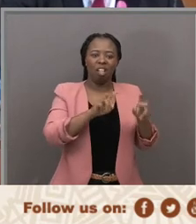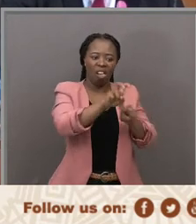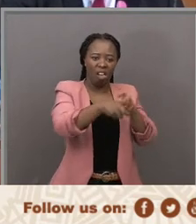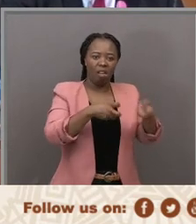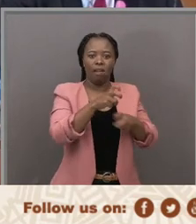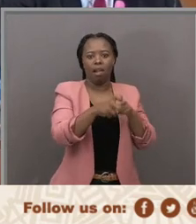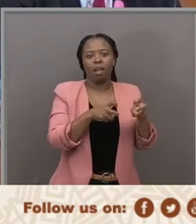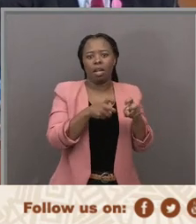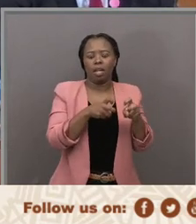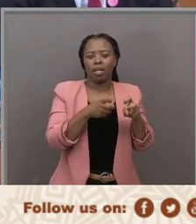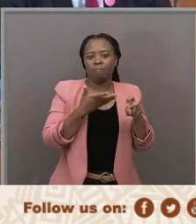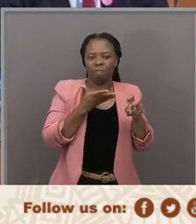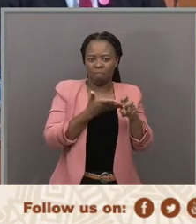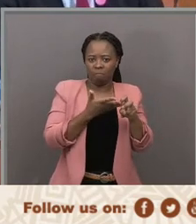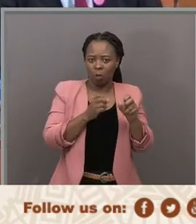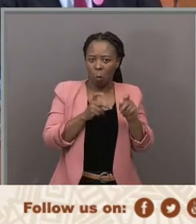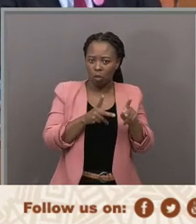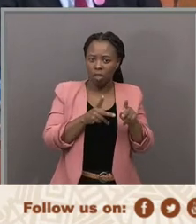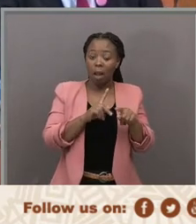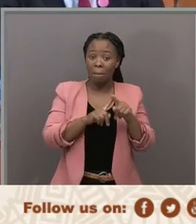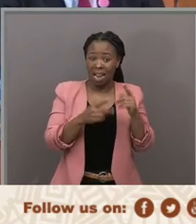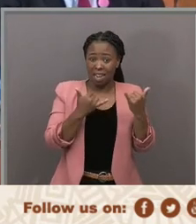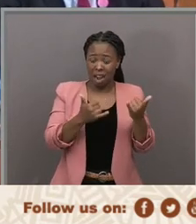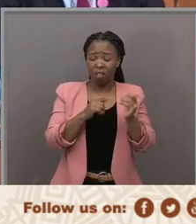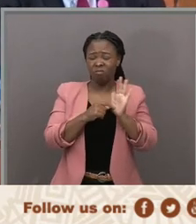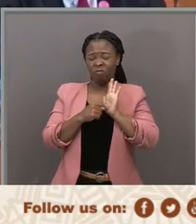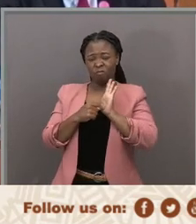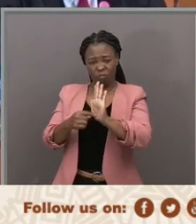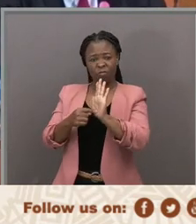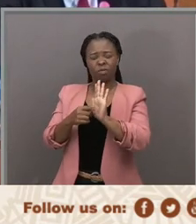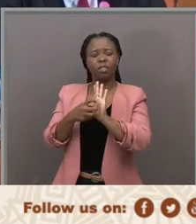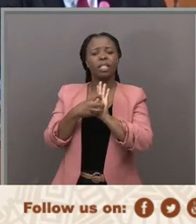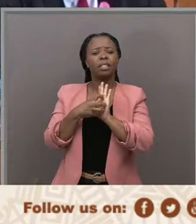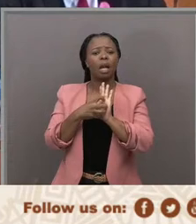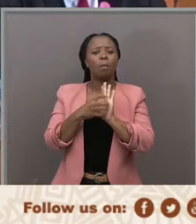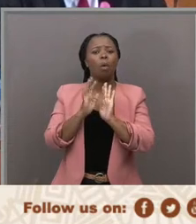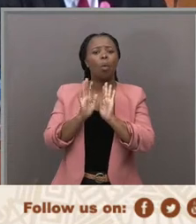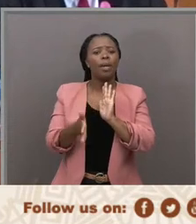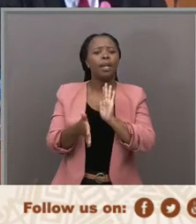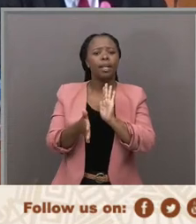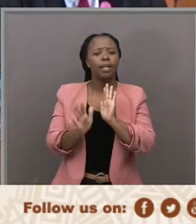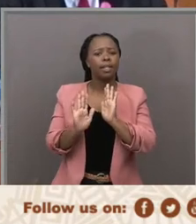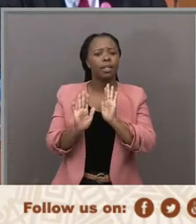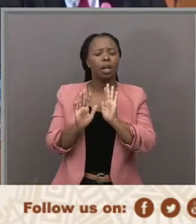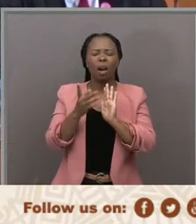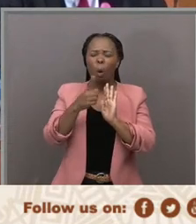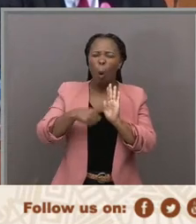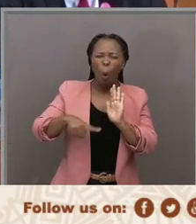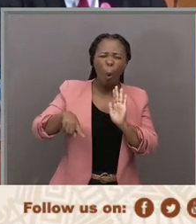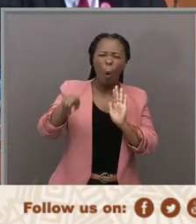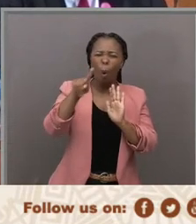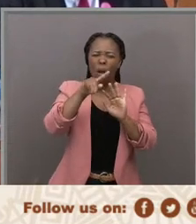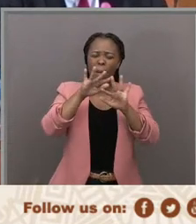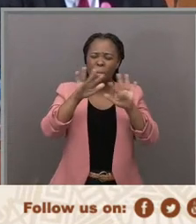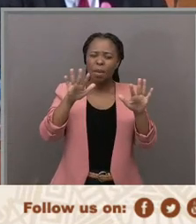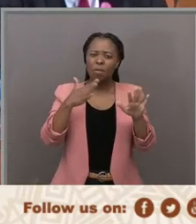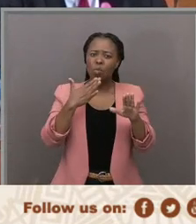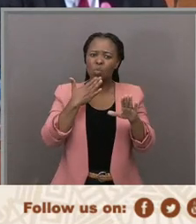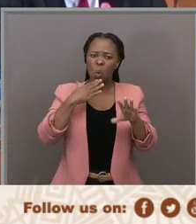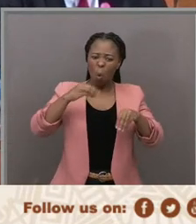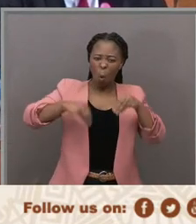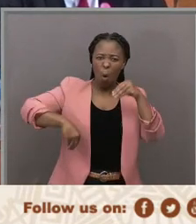We will set an example that all those involved in corruption and